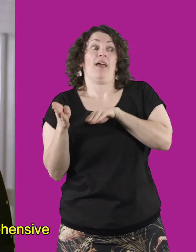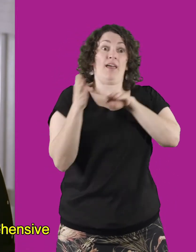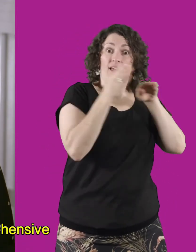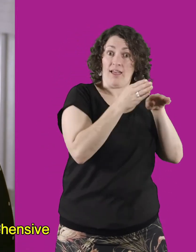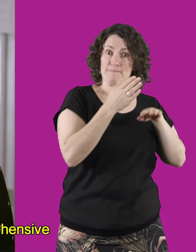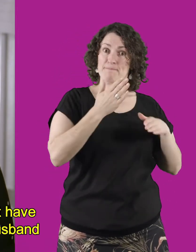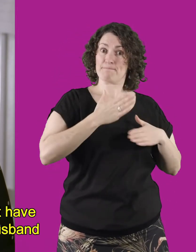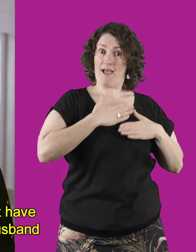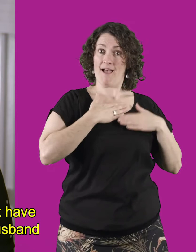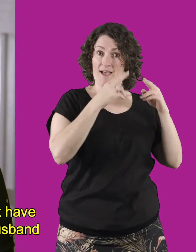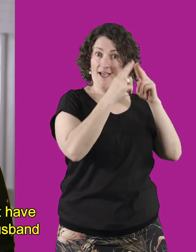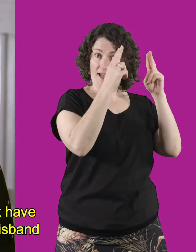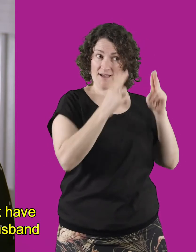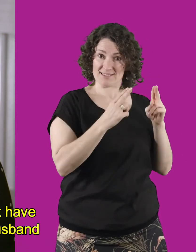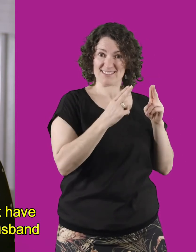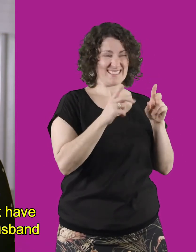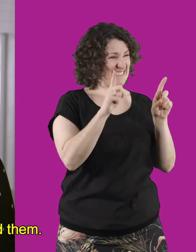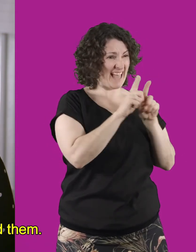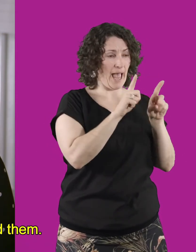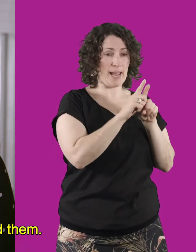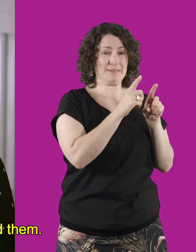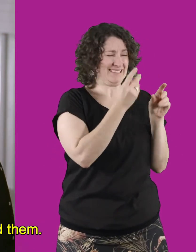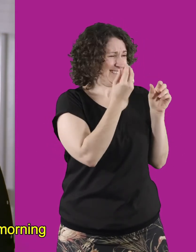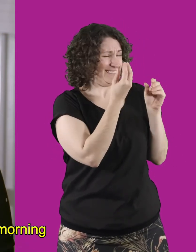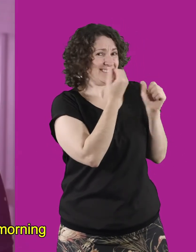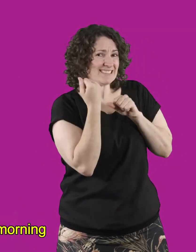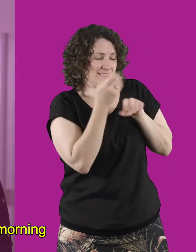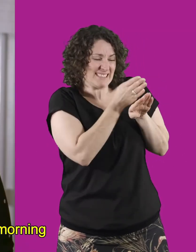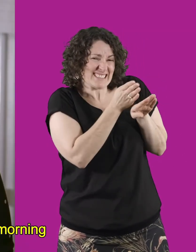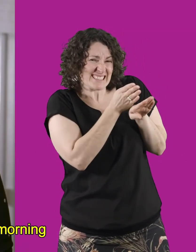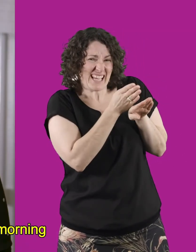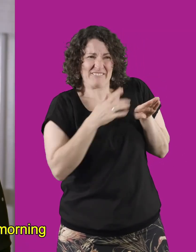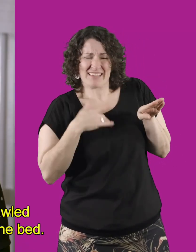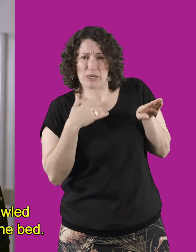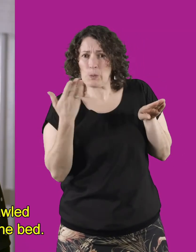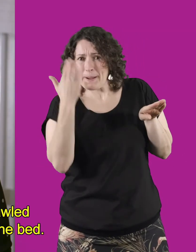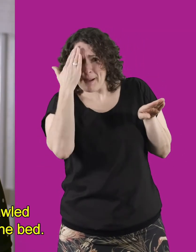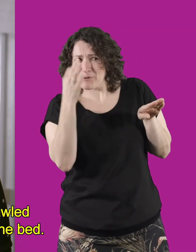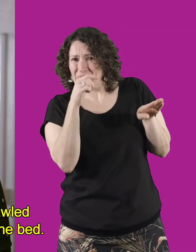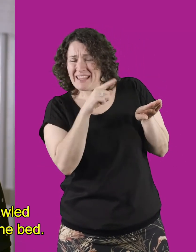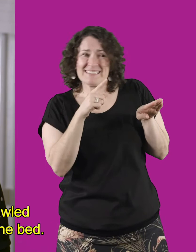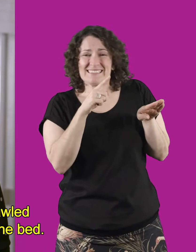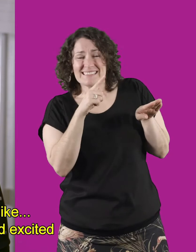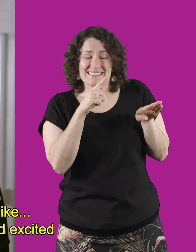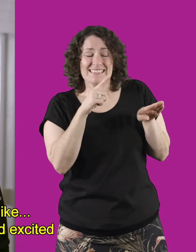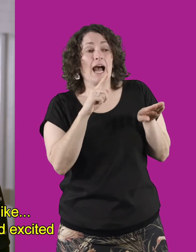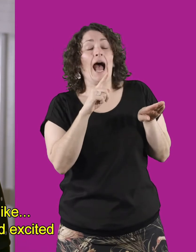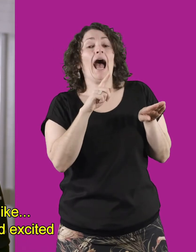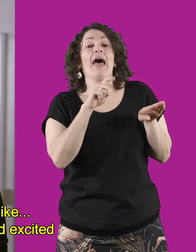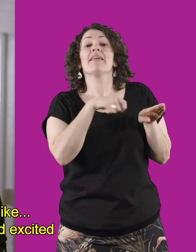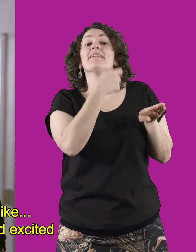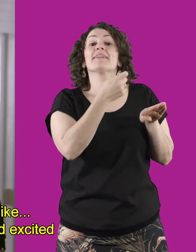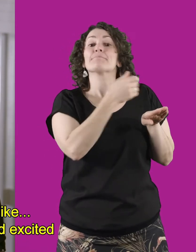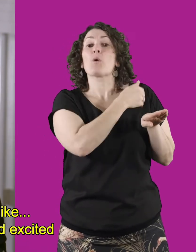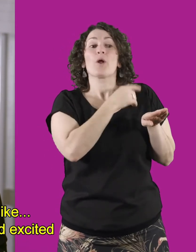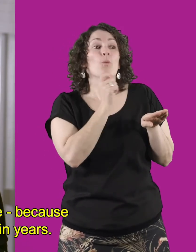bit apprehensive because I didn't have mum and her husband to call if I needed them. I woke up in the morning and I was sprawled in the middle of the bed, and that was like, I was so